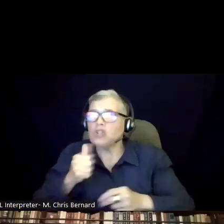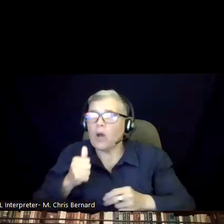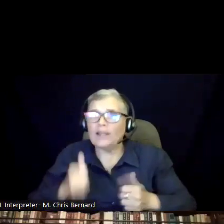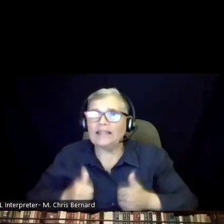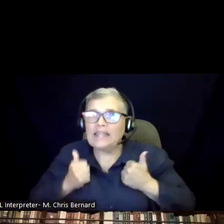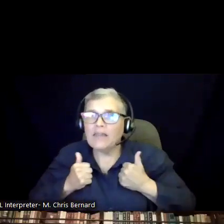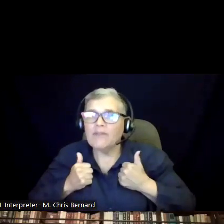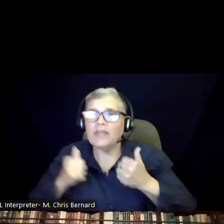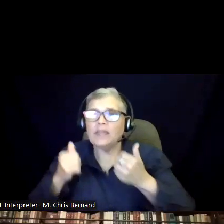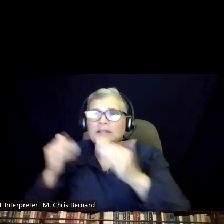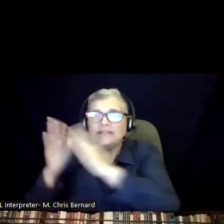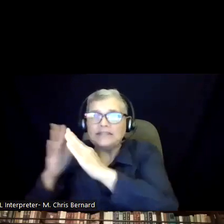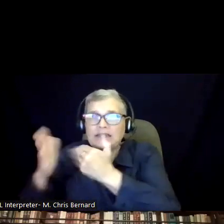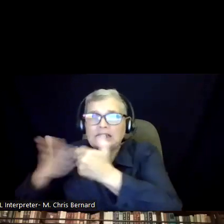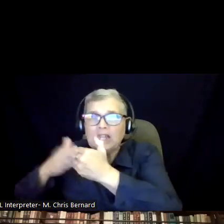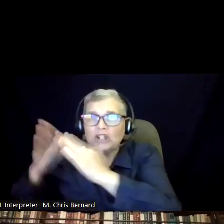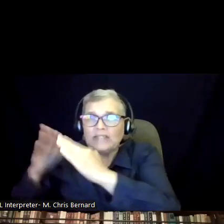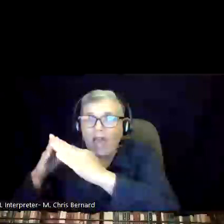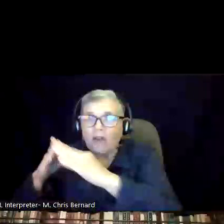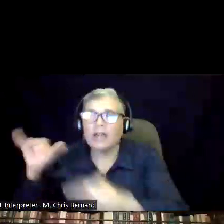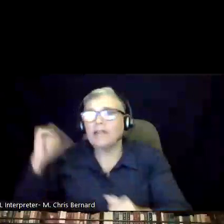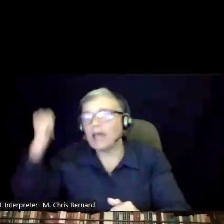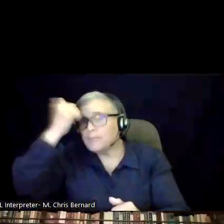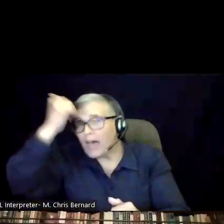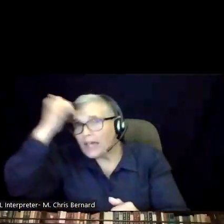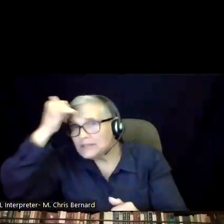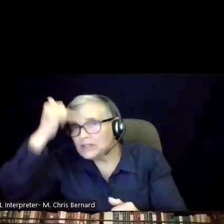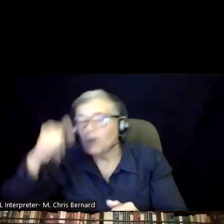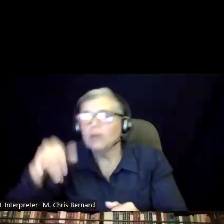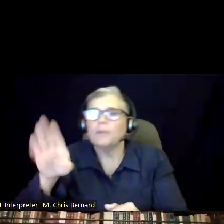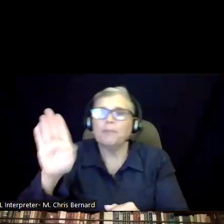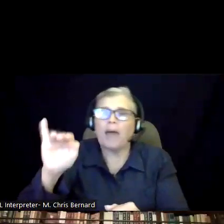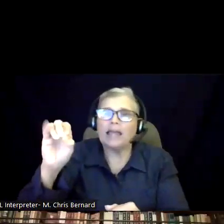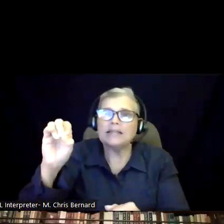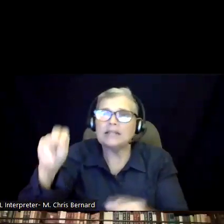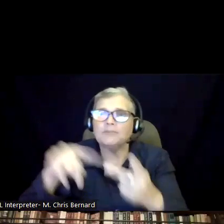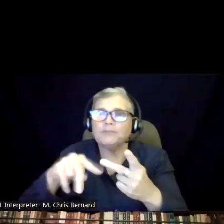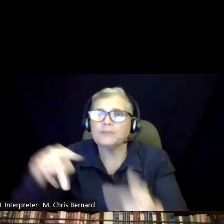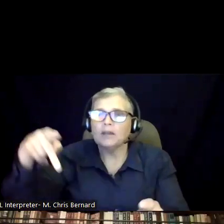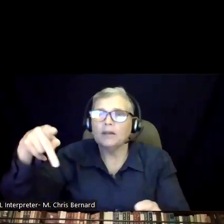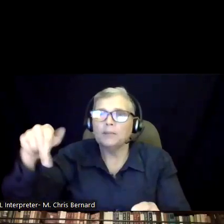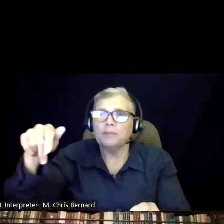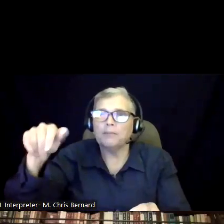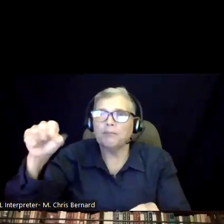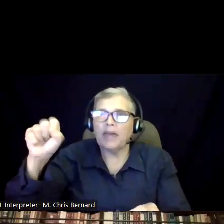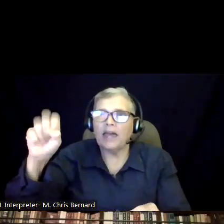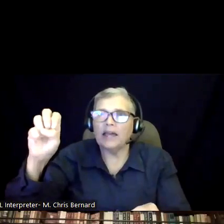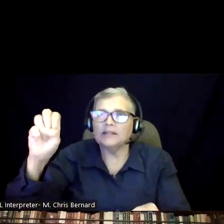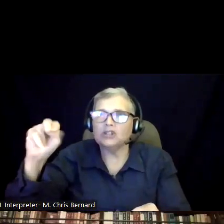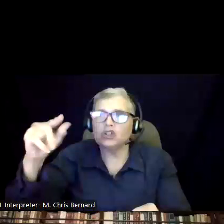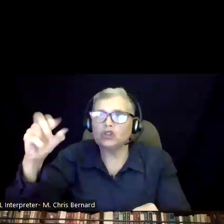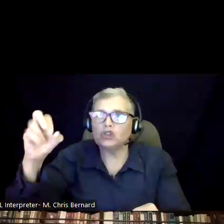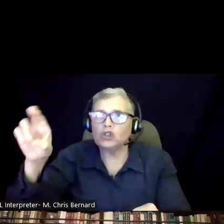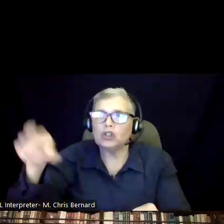unlike bison or passenger pigeons that were particularly vulnerable to market forces, bighorn sheep took a